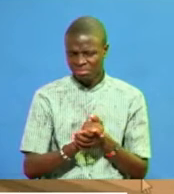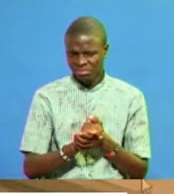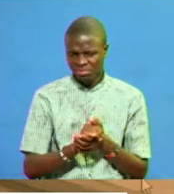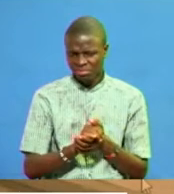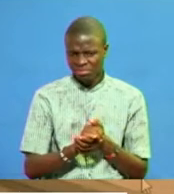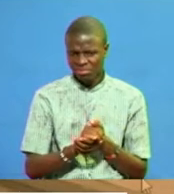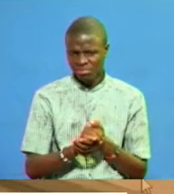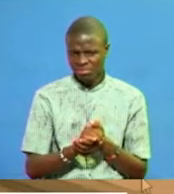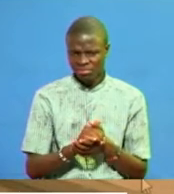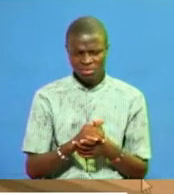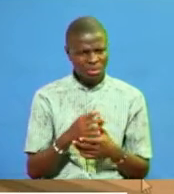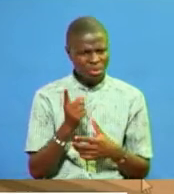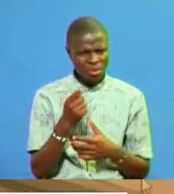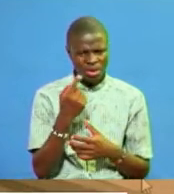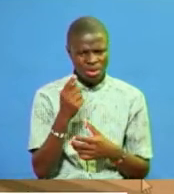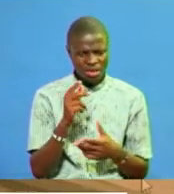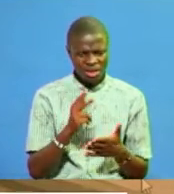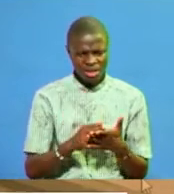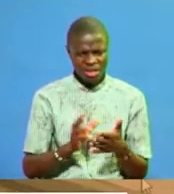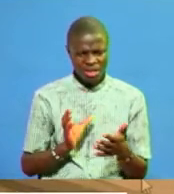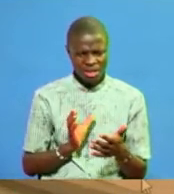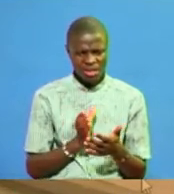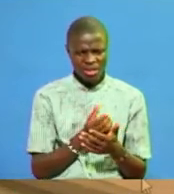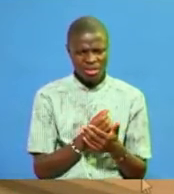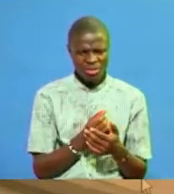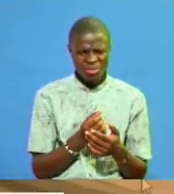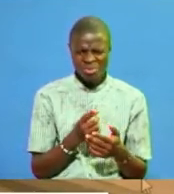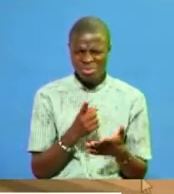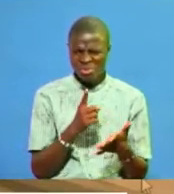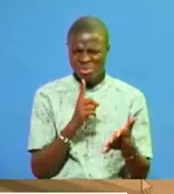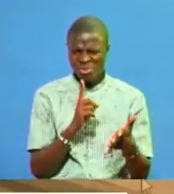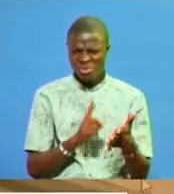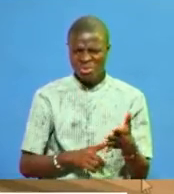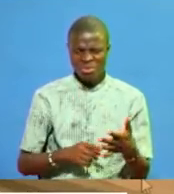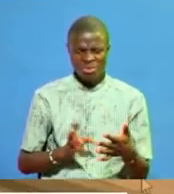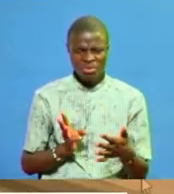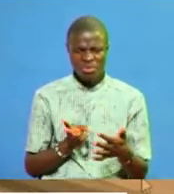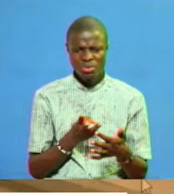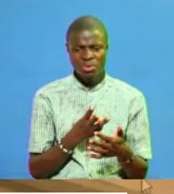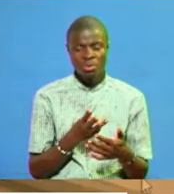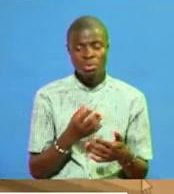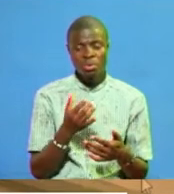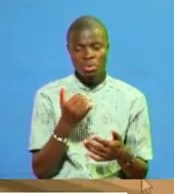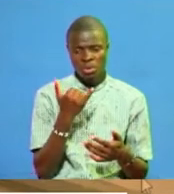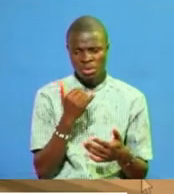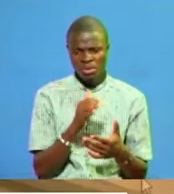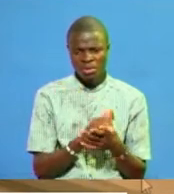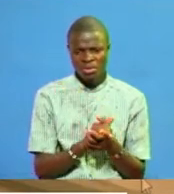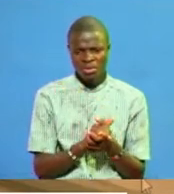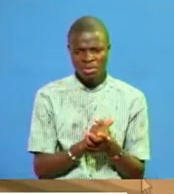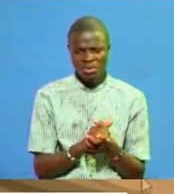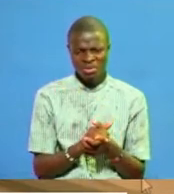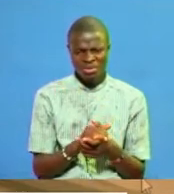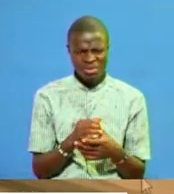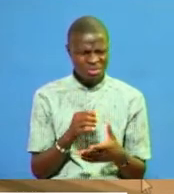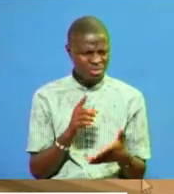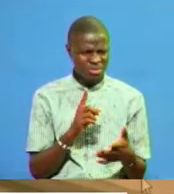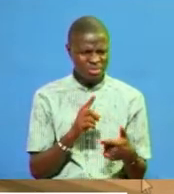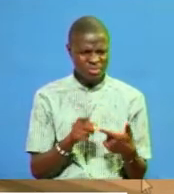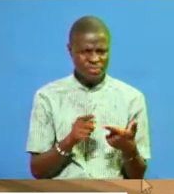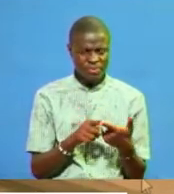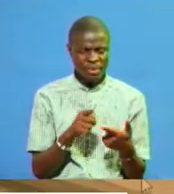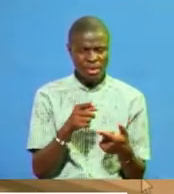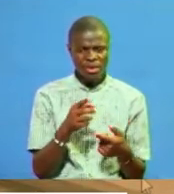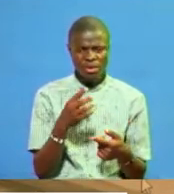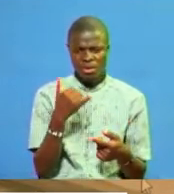and look at the long term, there is a what we call a predictable monetary policy. So when you look at the monetary